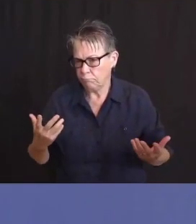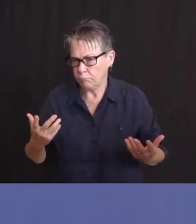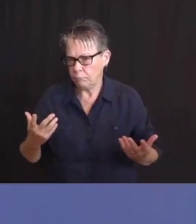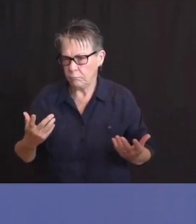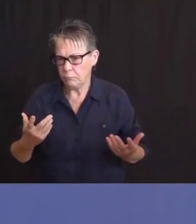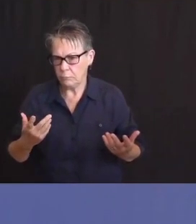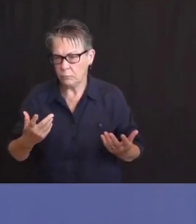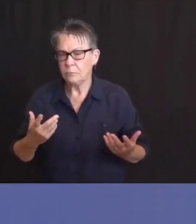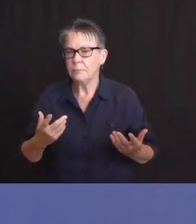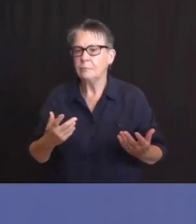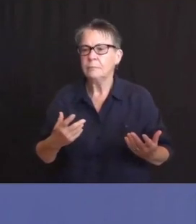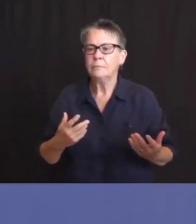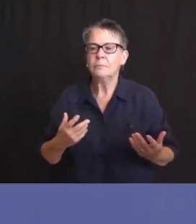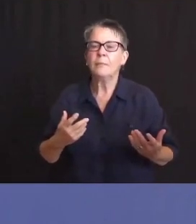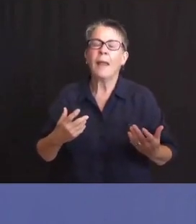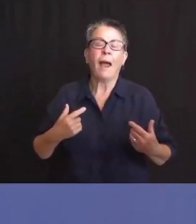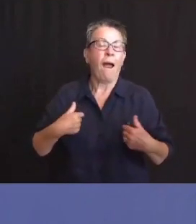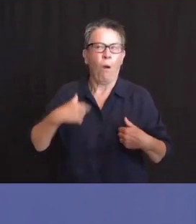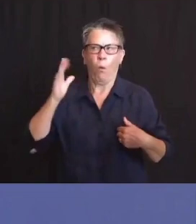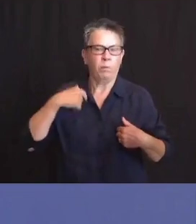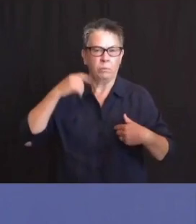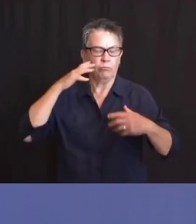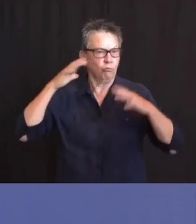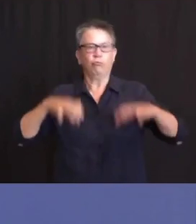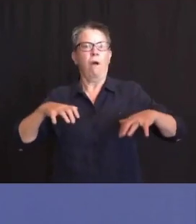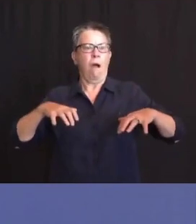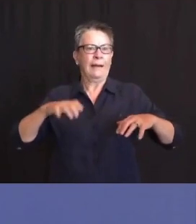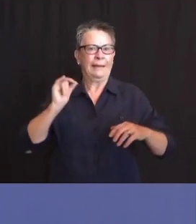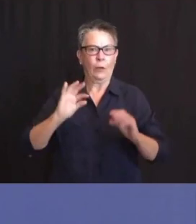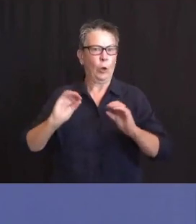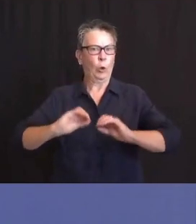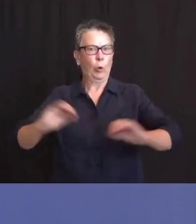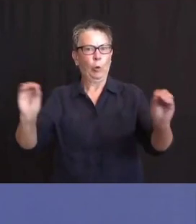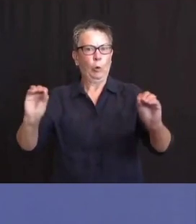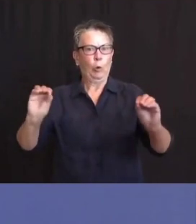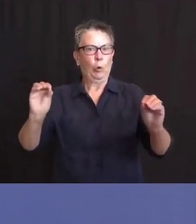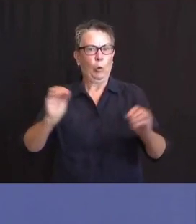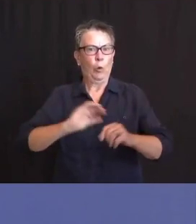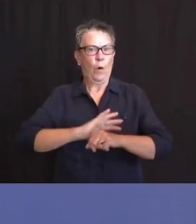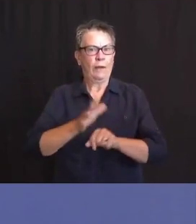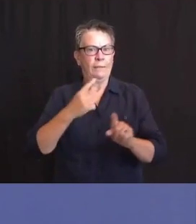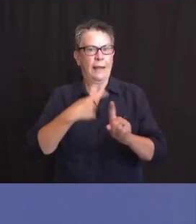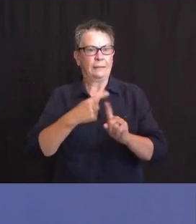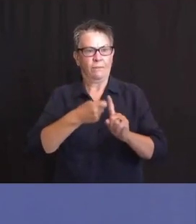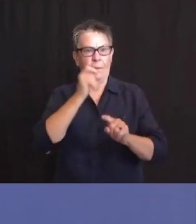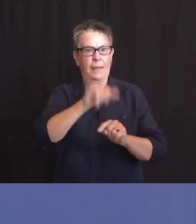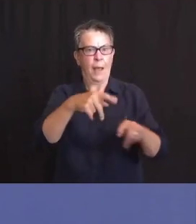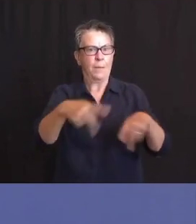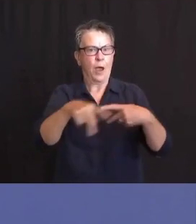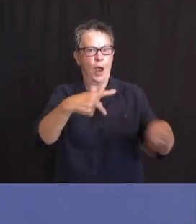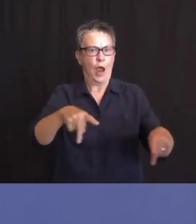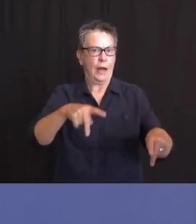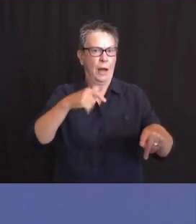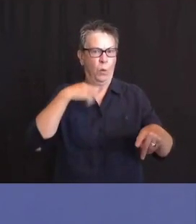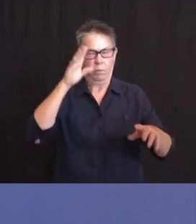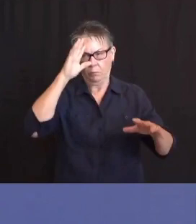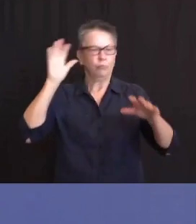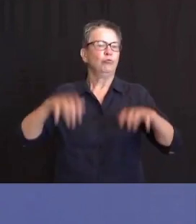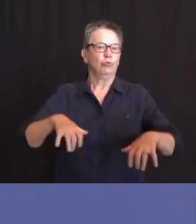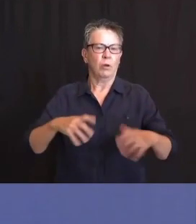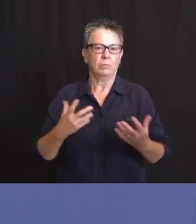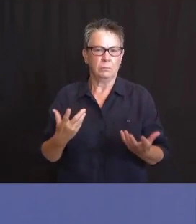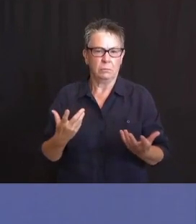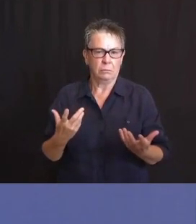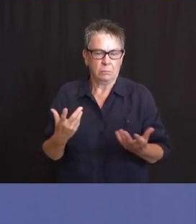sadly, that came out of that. So the numbers, if anything, are going up, but I don't believe that they're involved in that. When was the last day we were at this